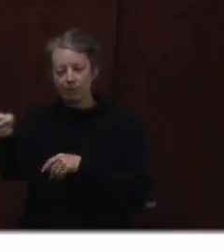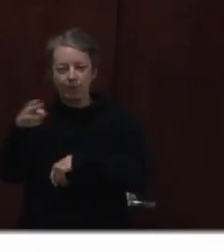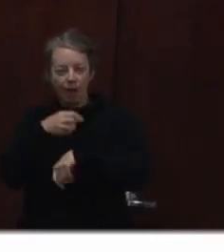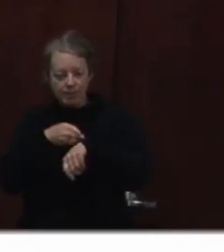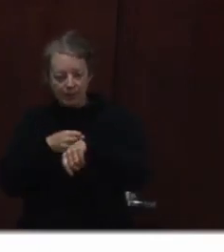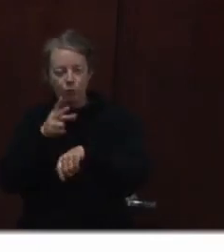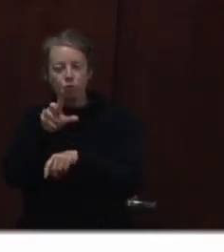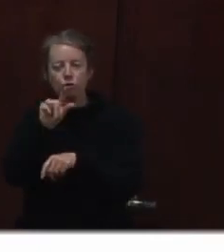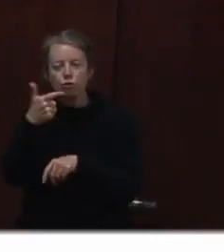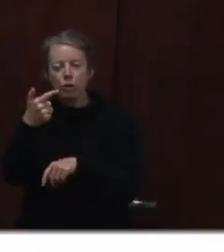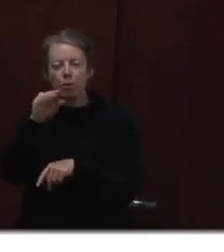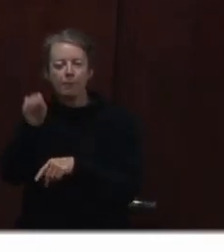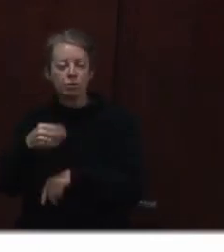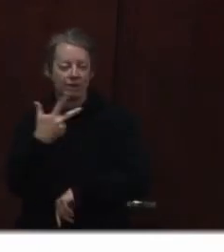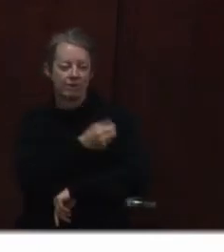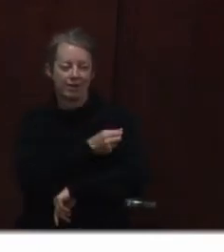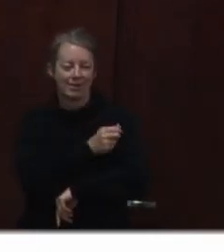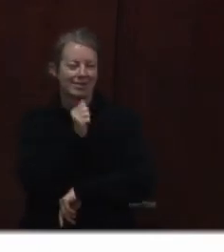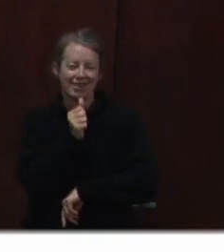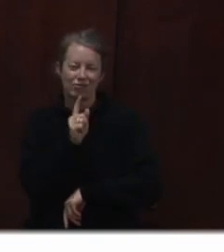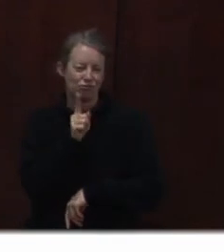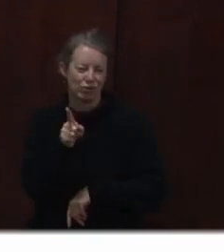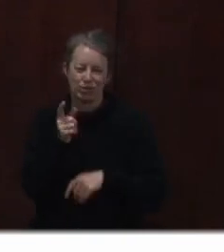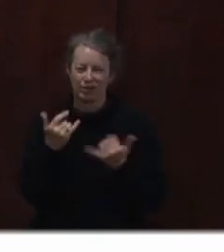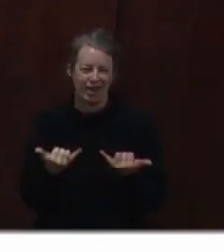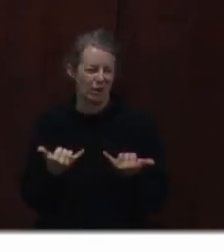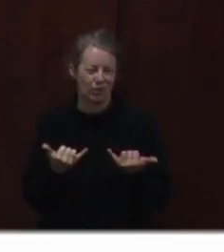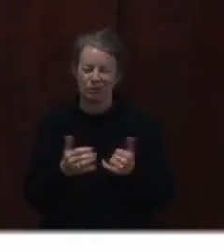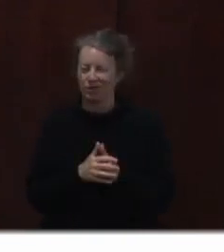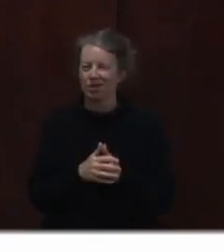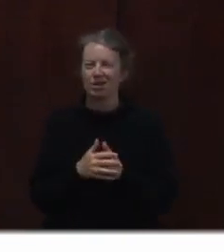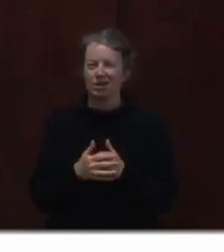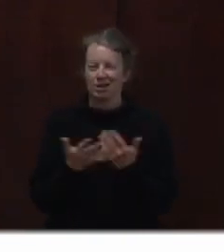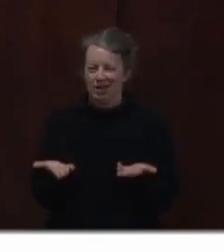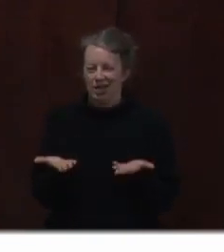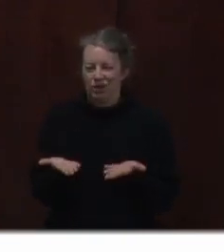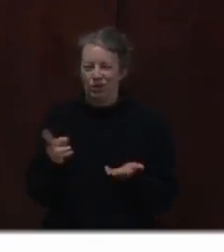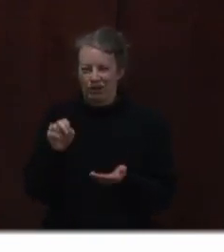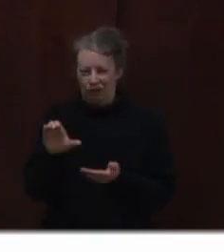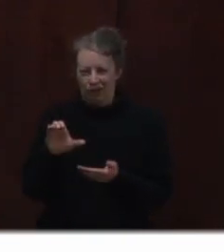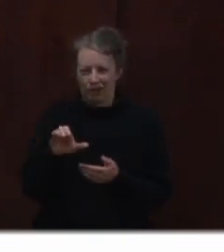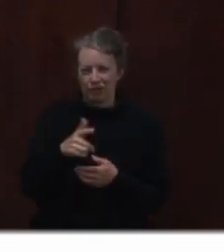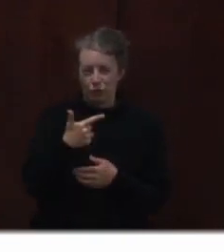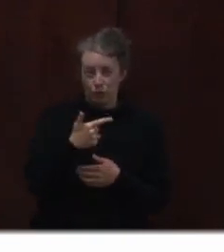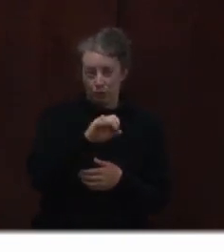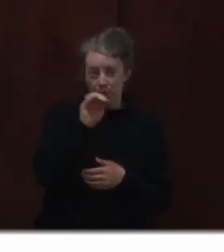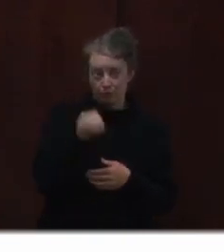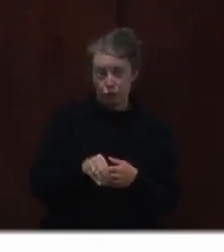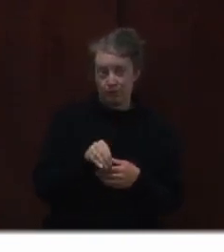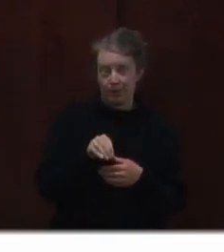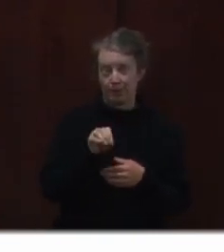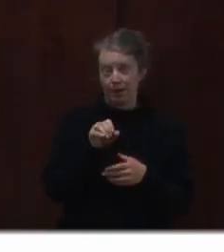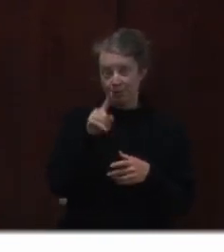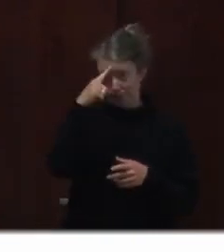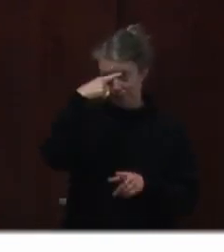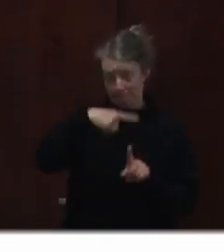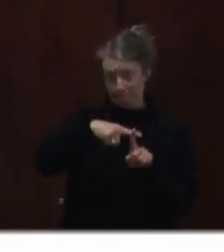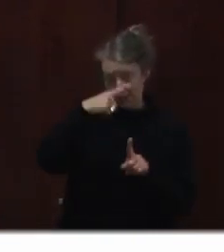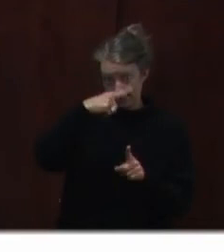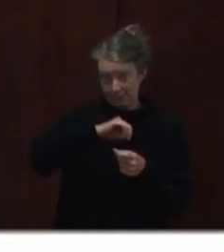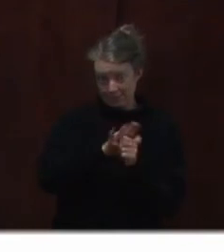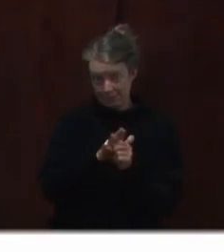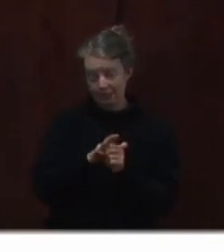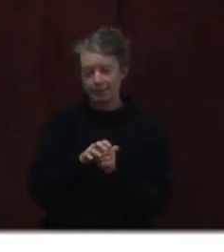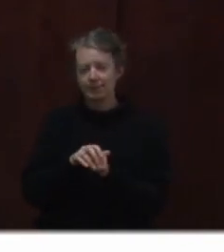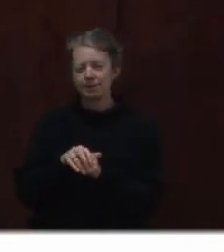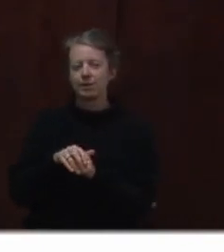is. Right now in North Carolina, it's 21% of the cases, 34% of the total hospitalizations, and only